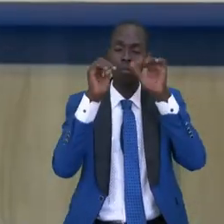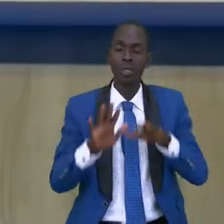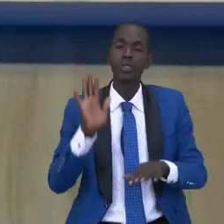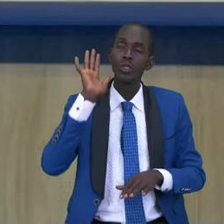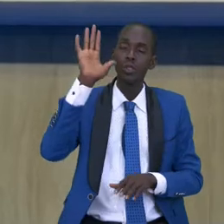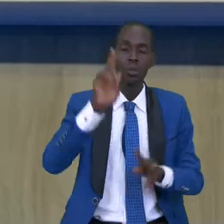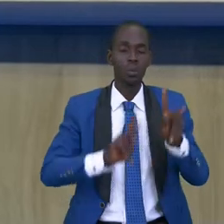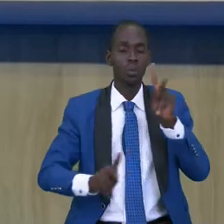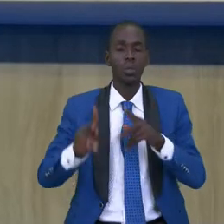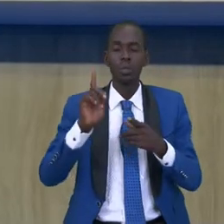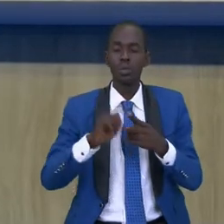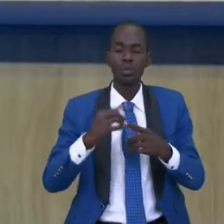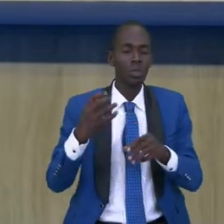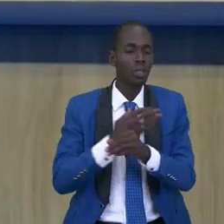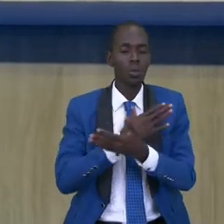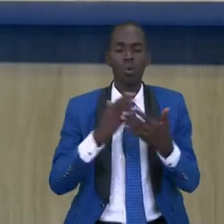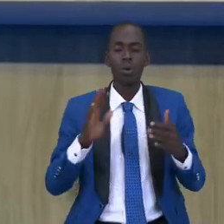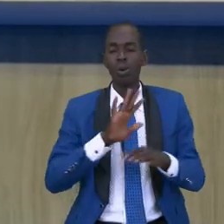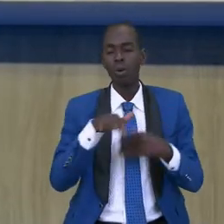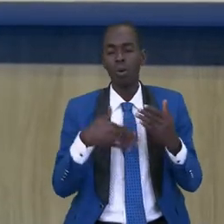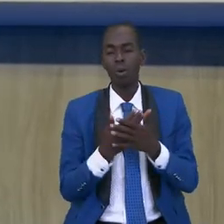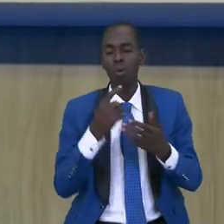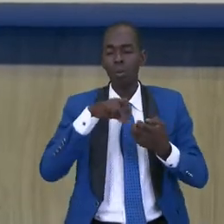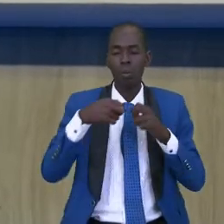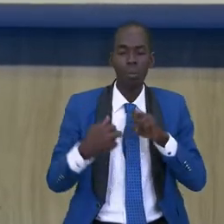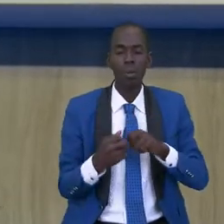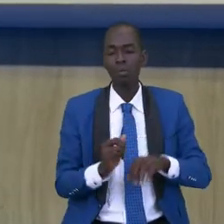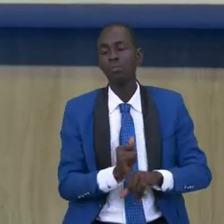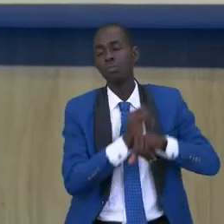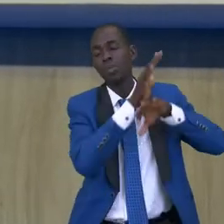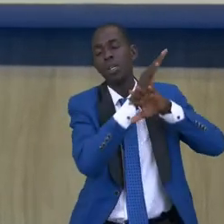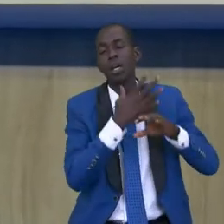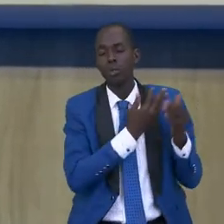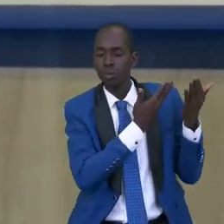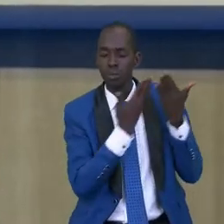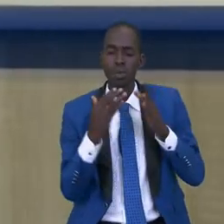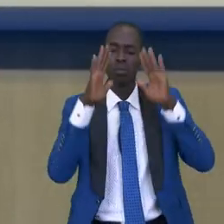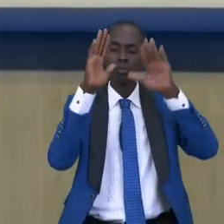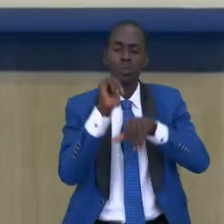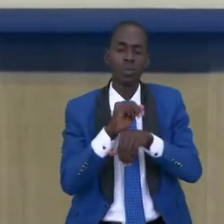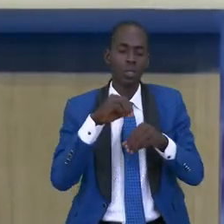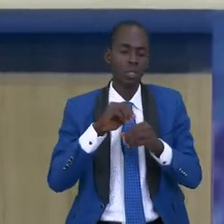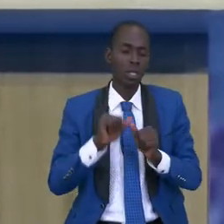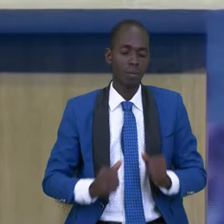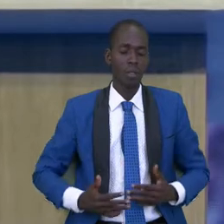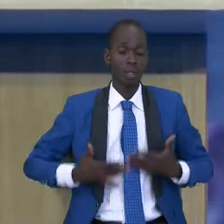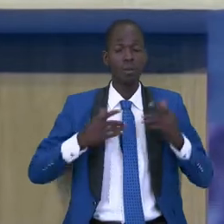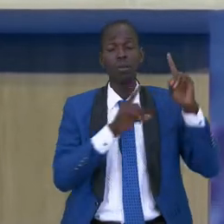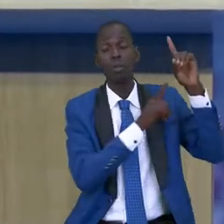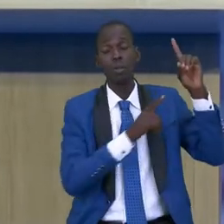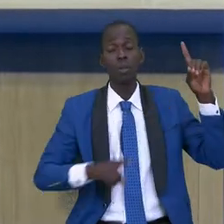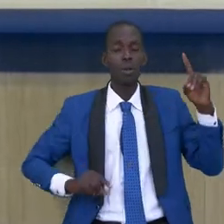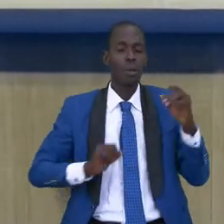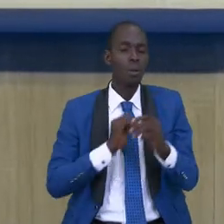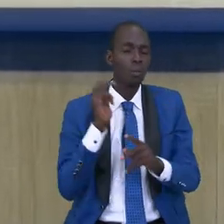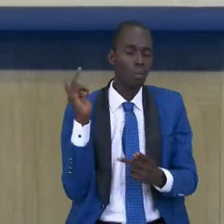to roll their mountains away, and to work miracle in every life. Lord, confirm the word